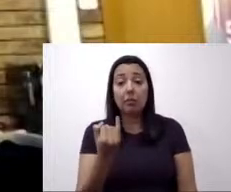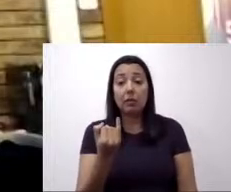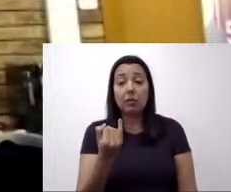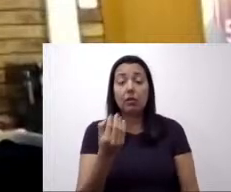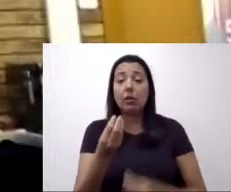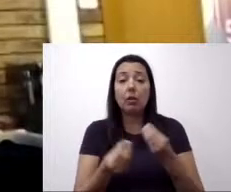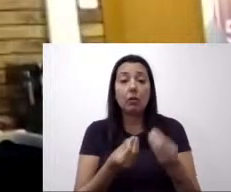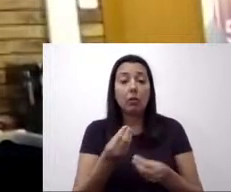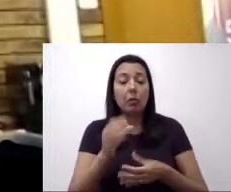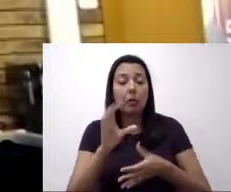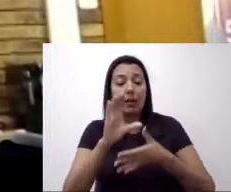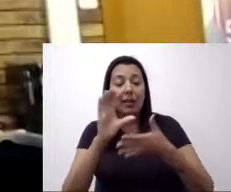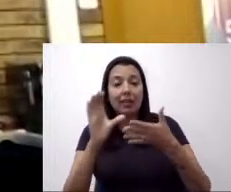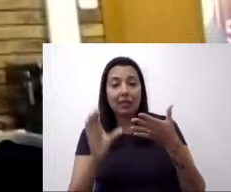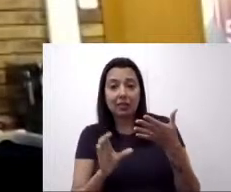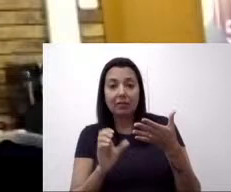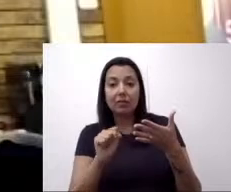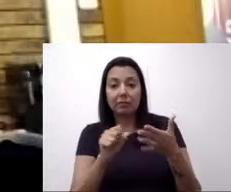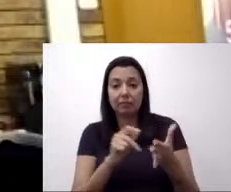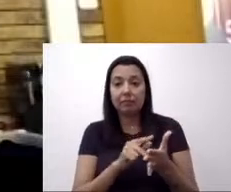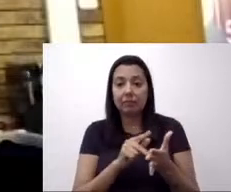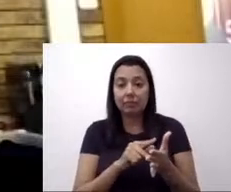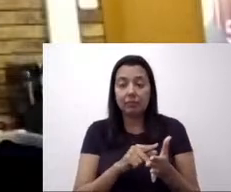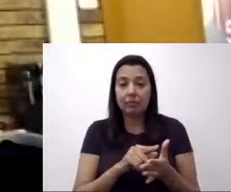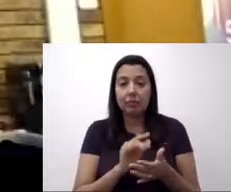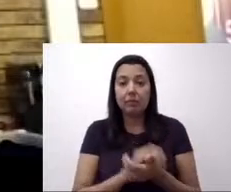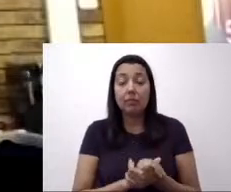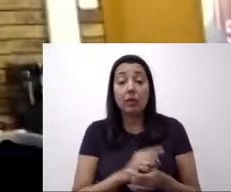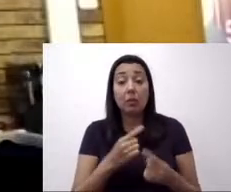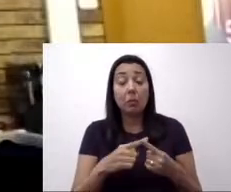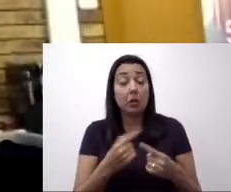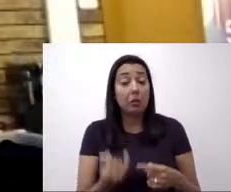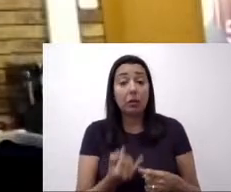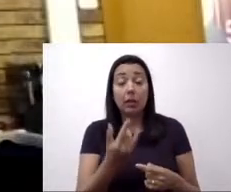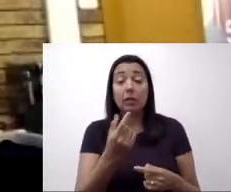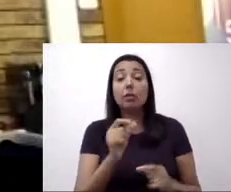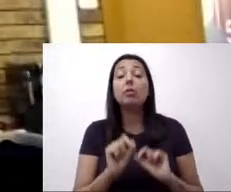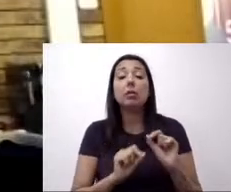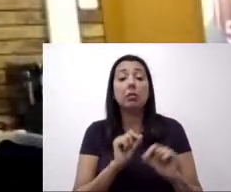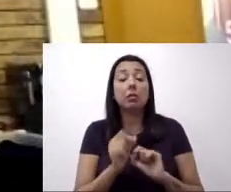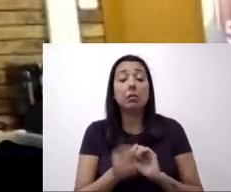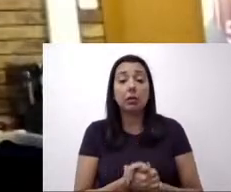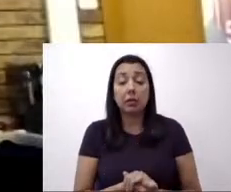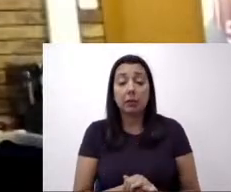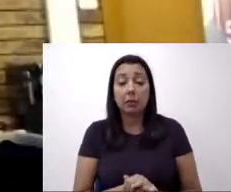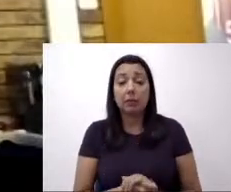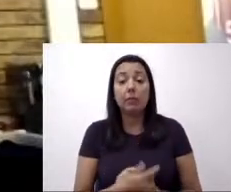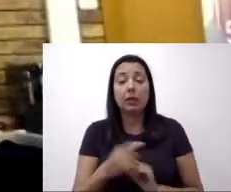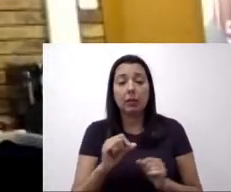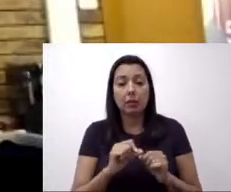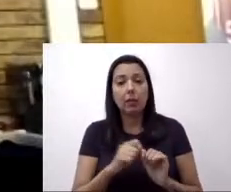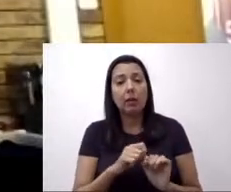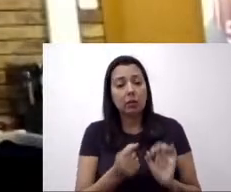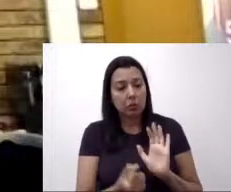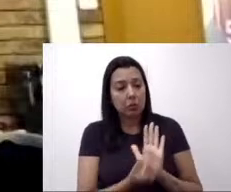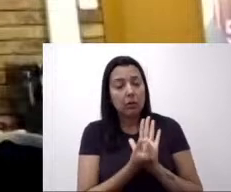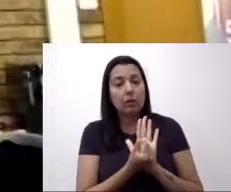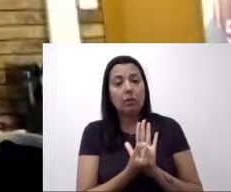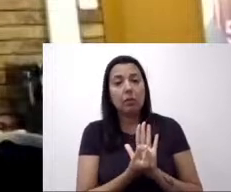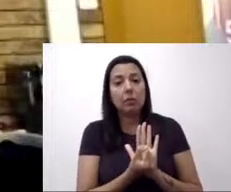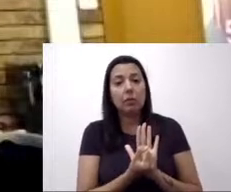Popperian way. What is important is not the case who enter in the model, because it's like an auto